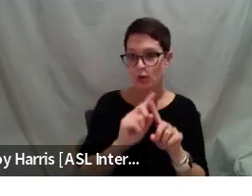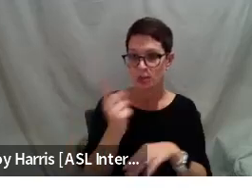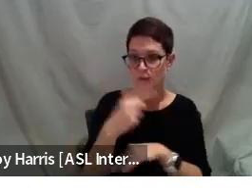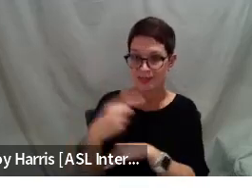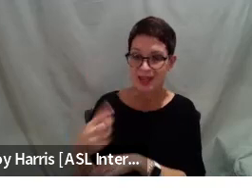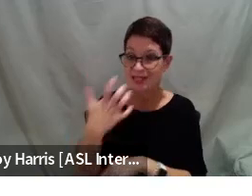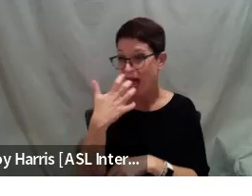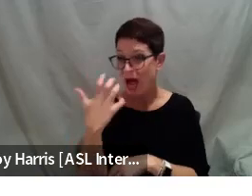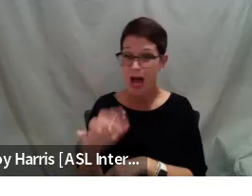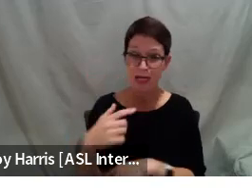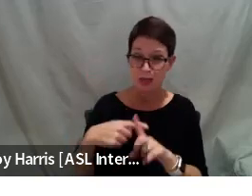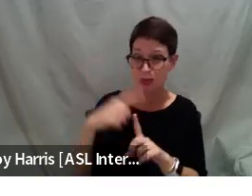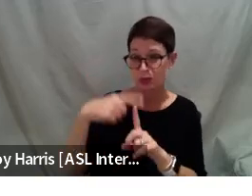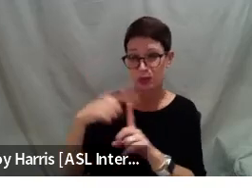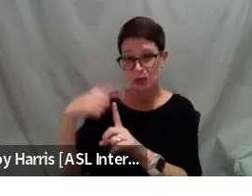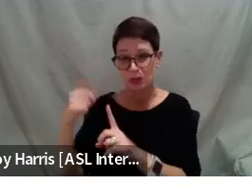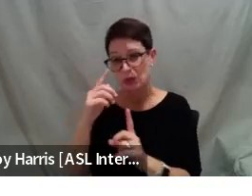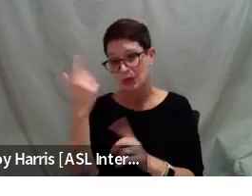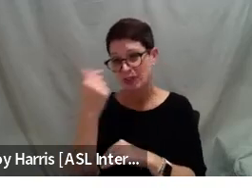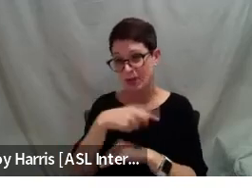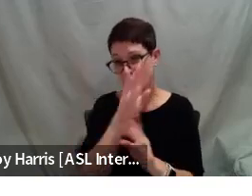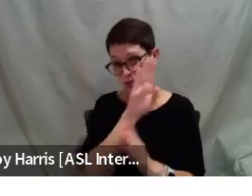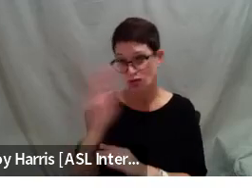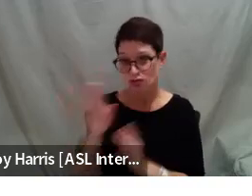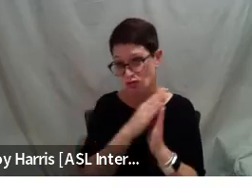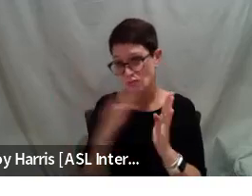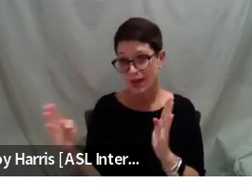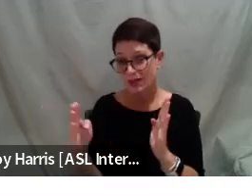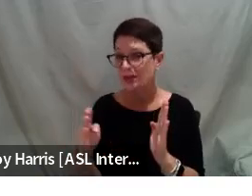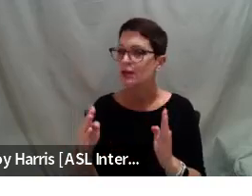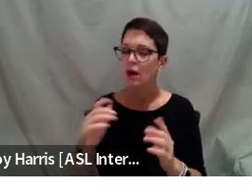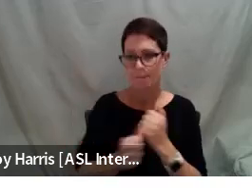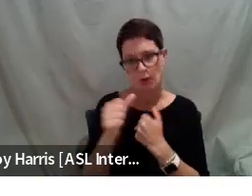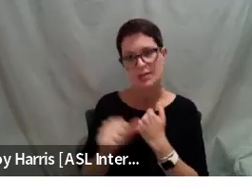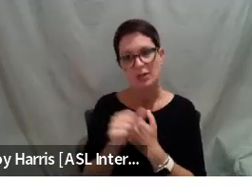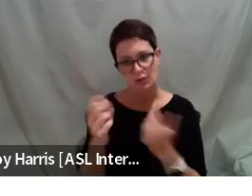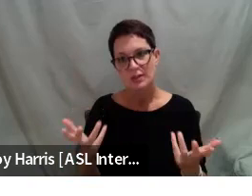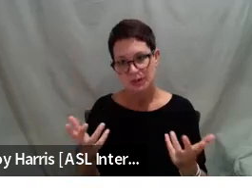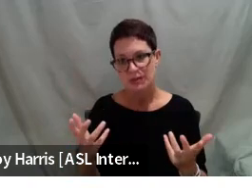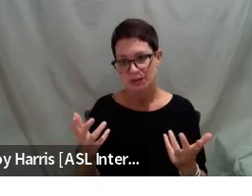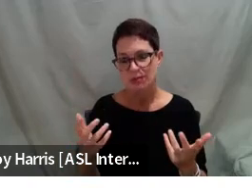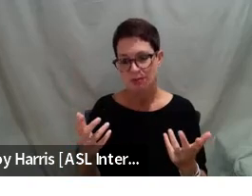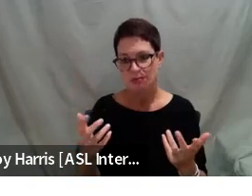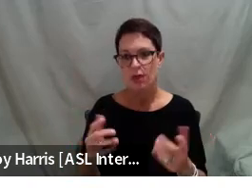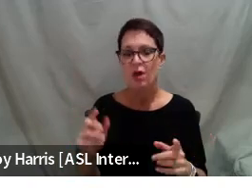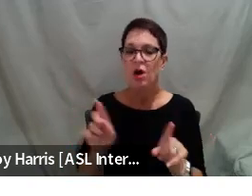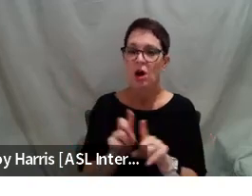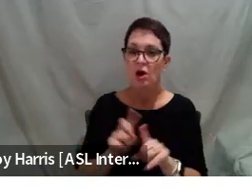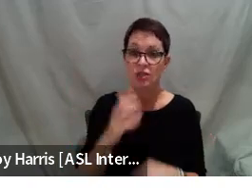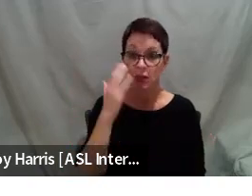of high temperatures are most dangerous. And again, knowing